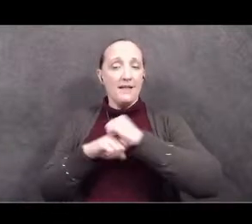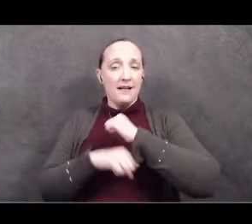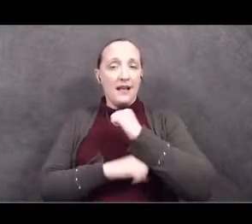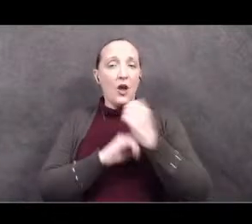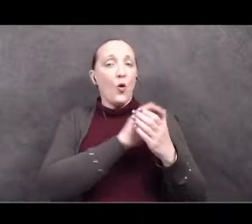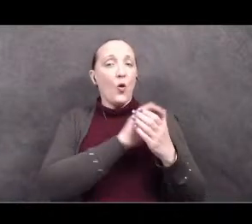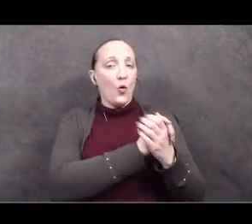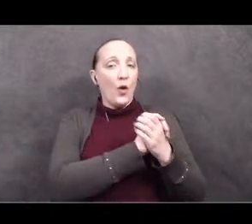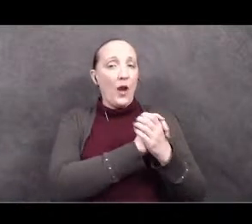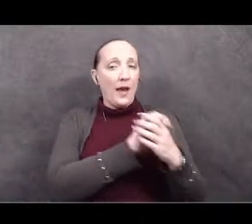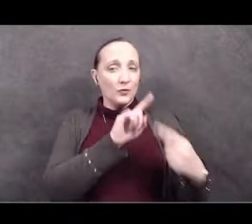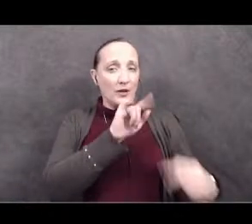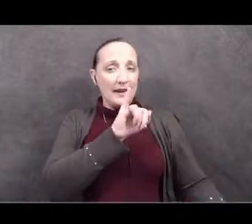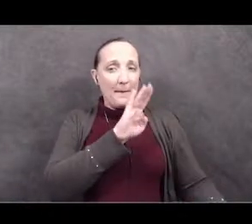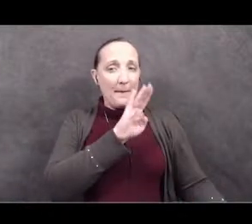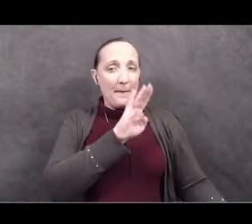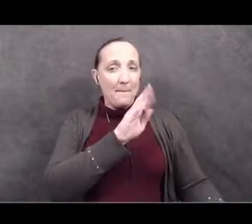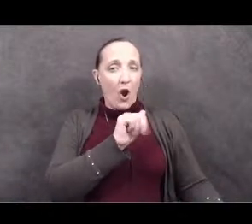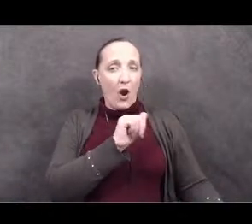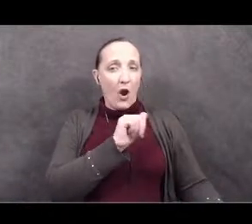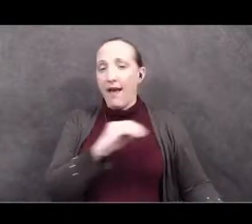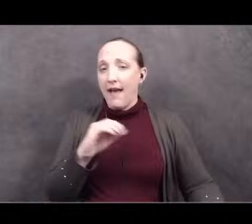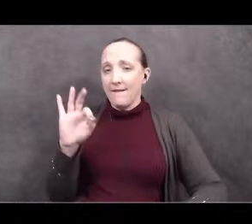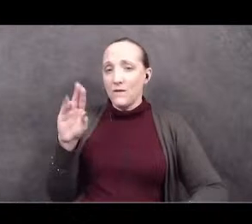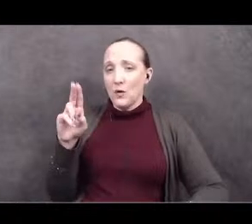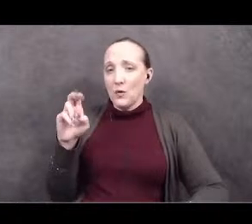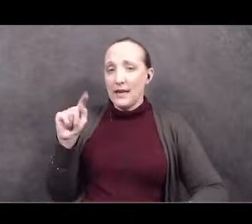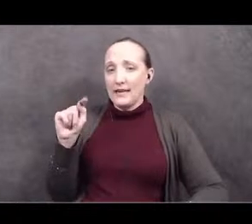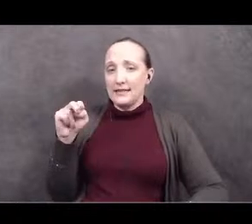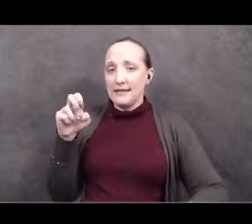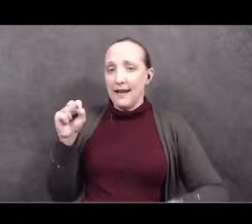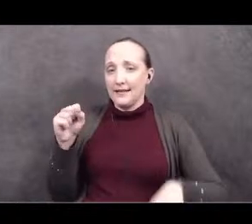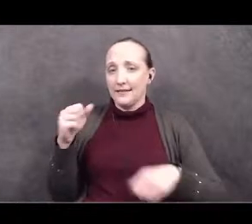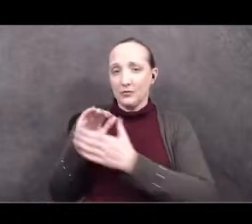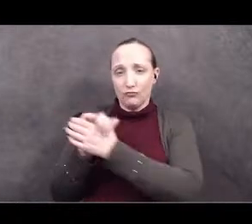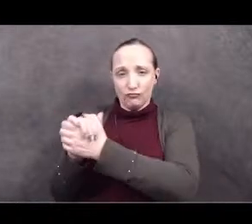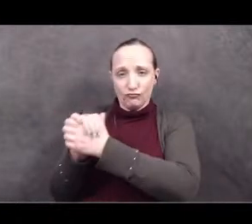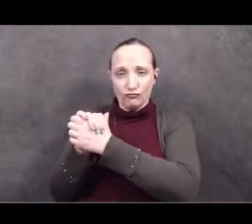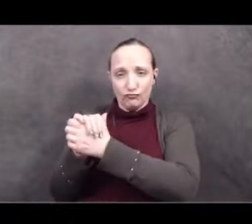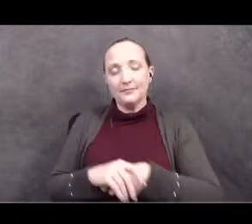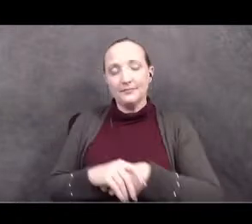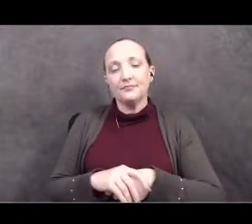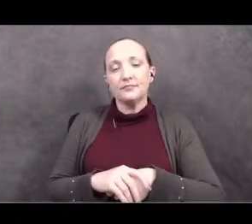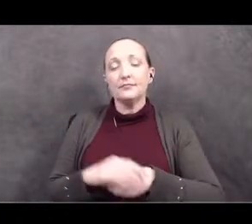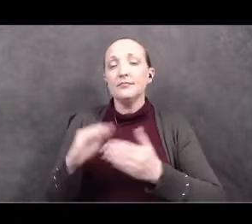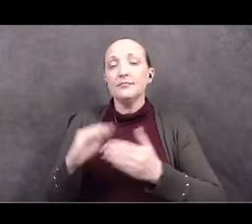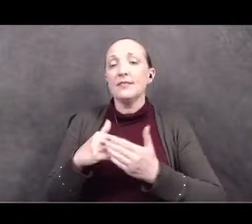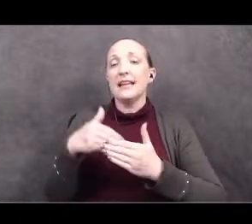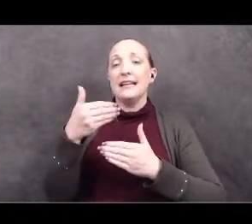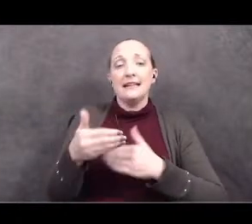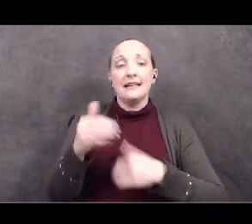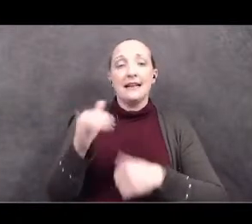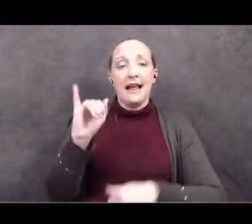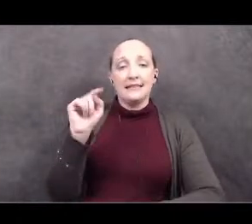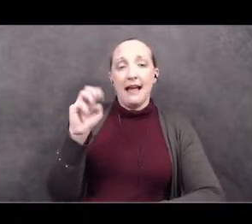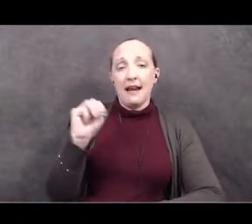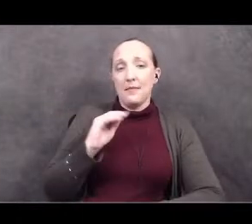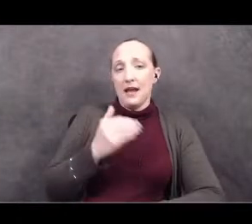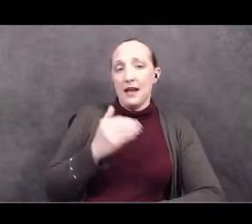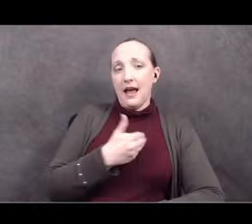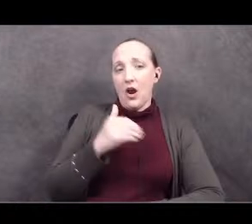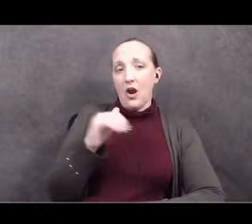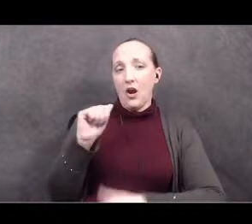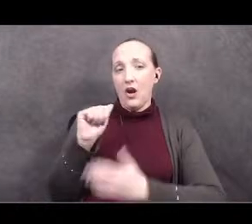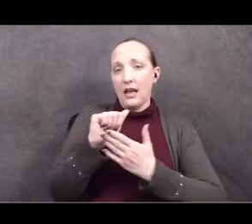flinton appreciate that thank you absolutely okay um the next item on our agenda um